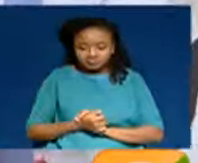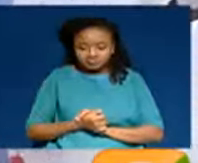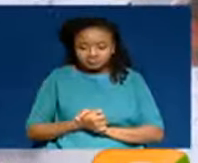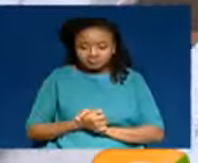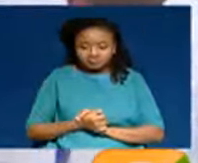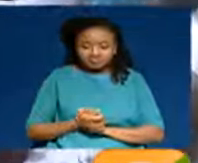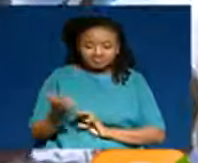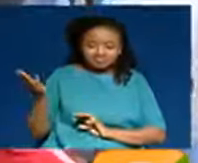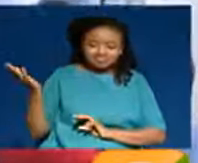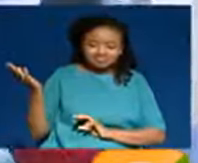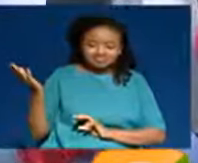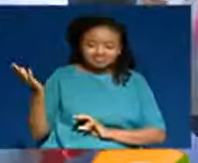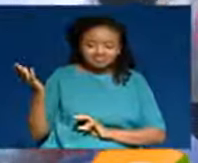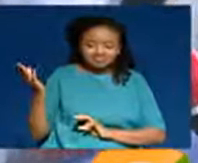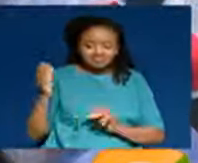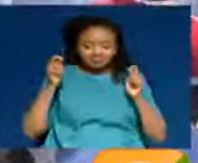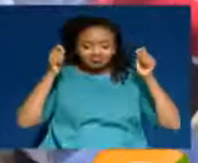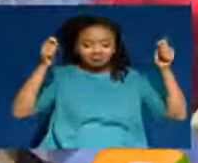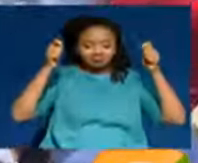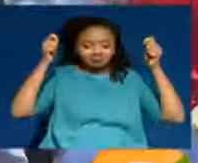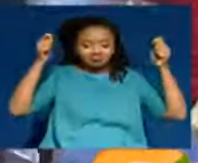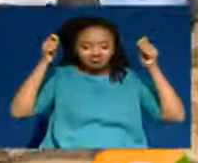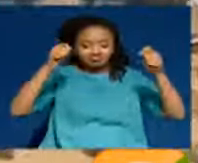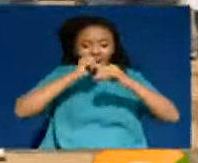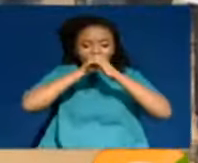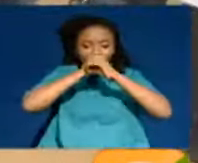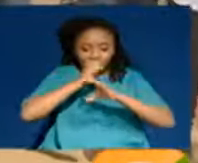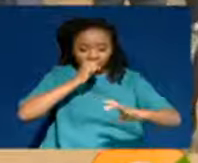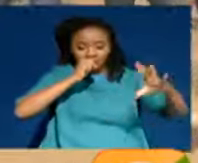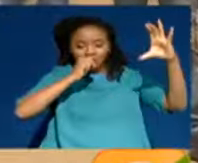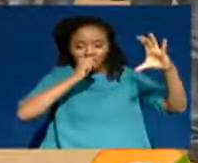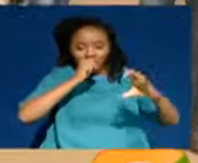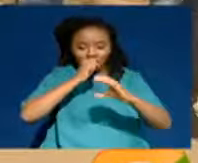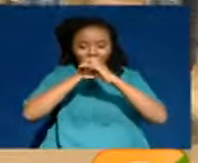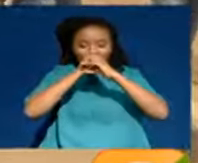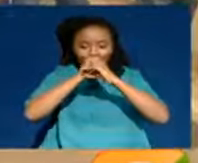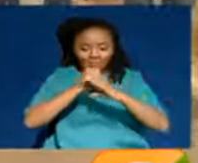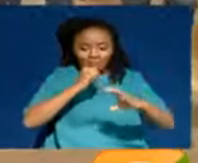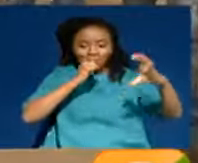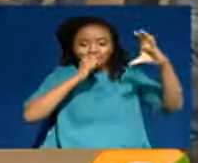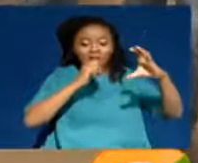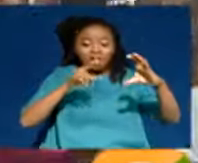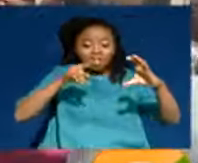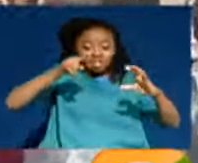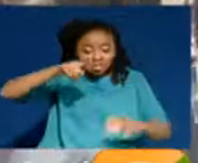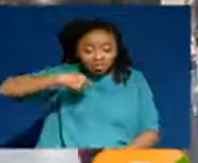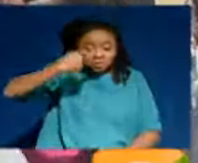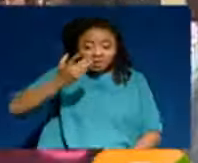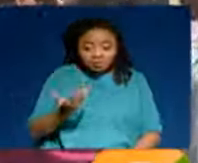Armed with banners and vuvuzelas, they marched in the streets of Eldoret, demanding for the implementation of the 2017 CBA.